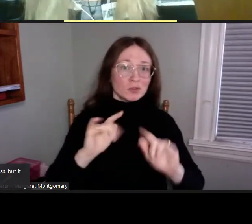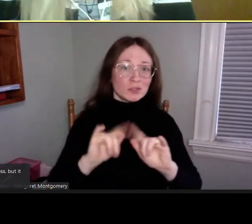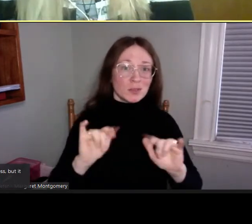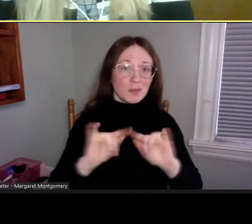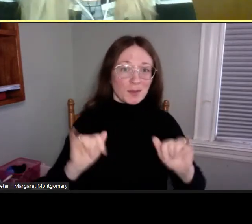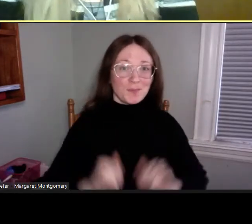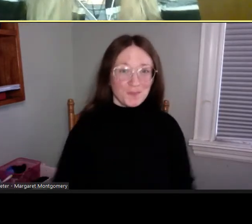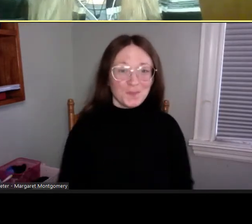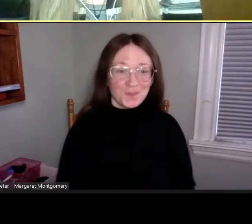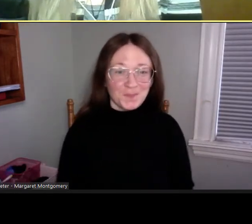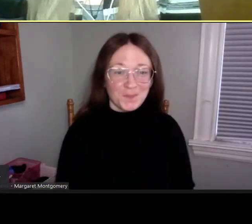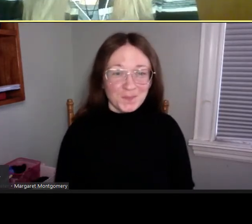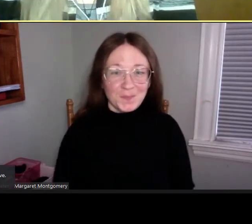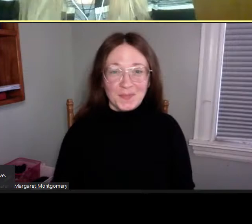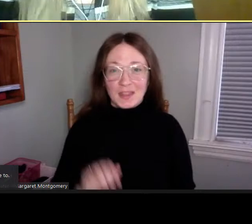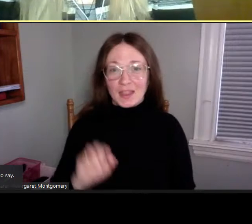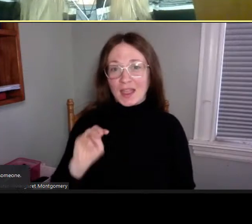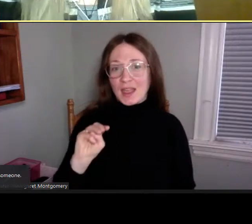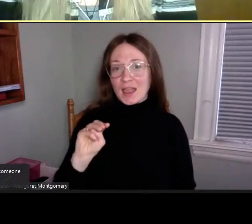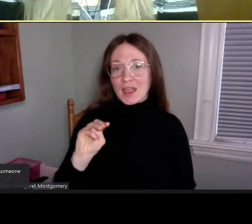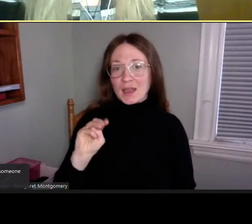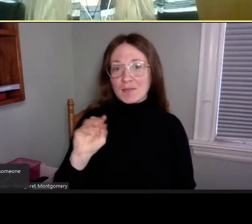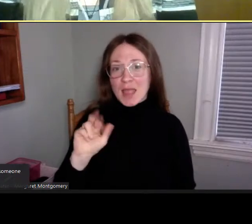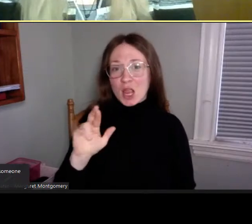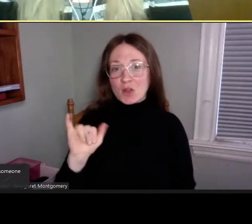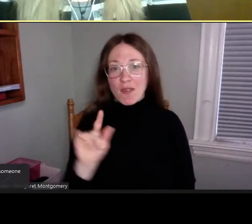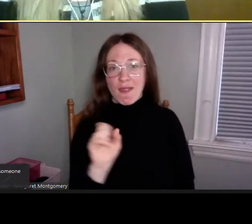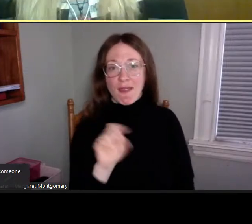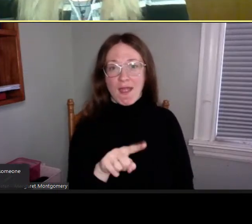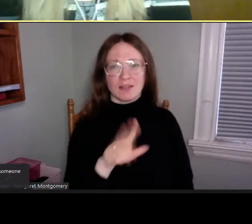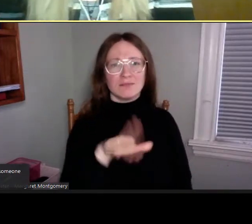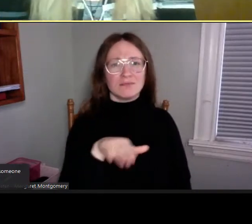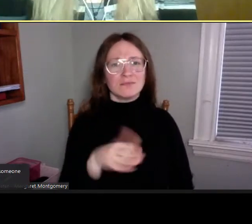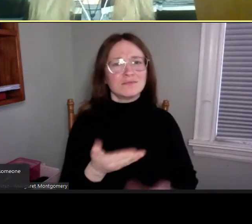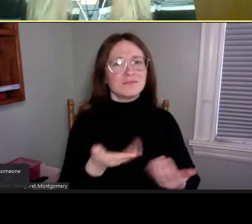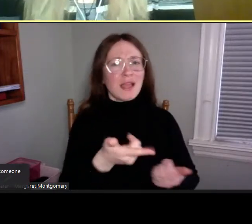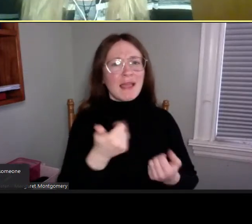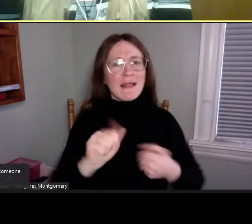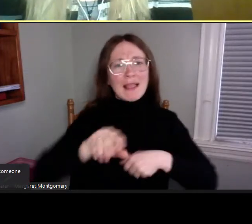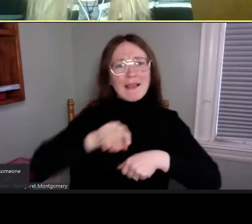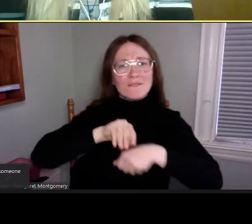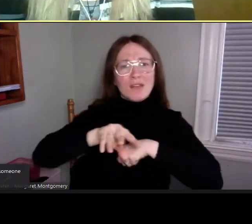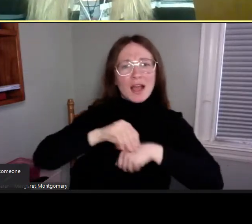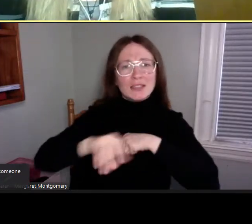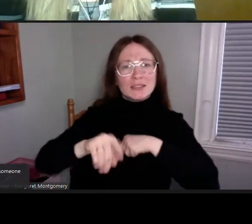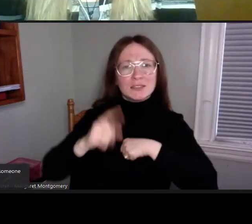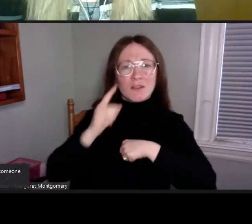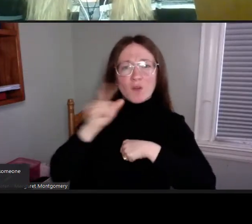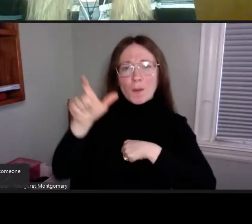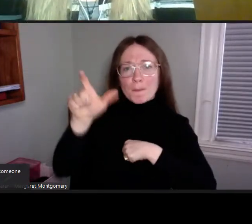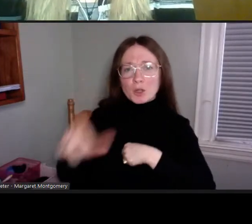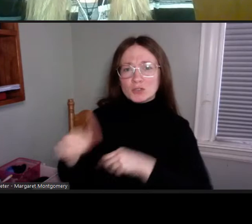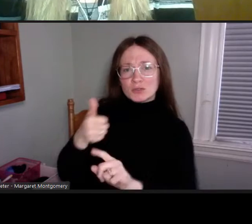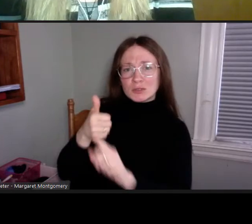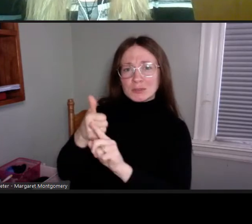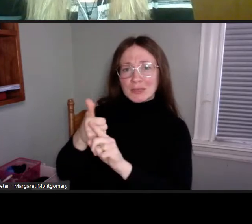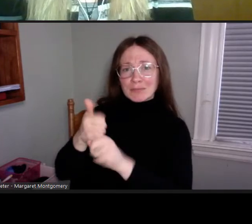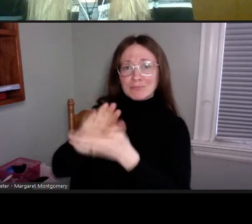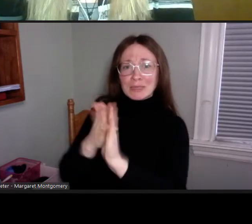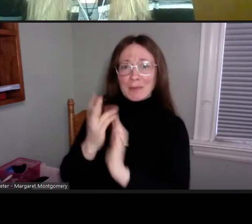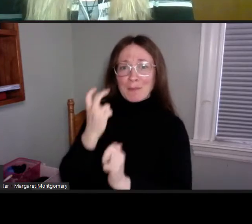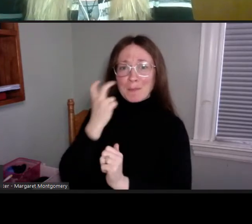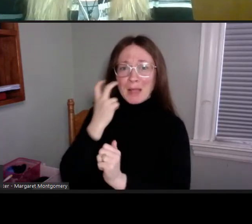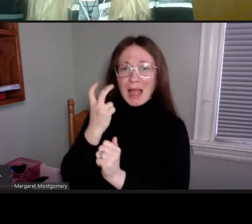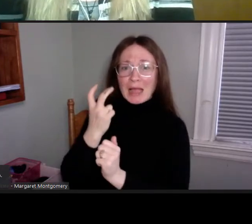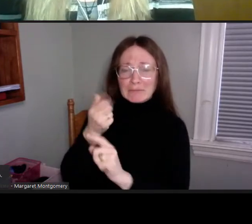Wally, what advice would you give to someone who is newly visually impaired? First of all, allow